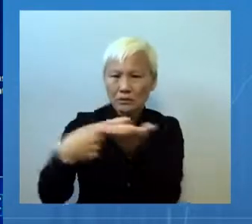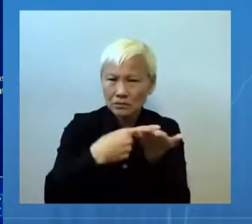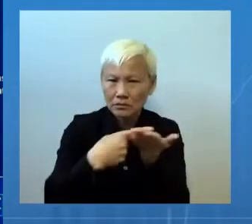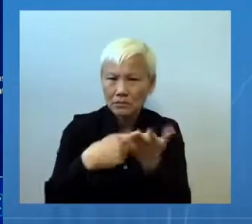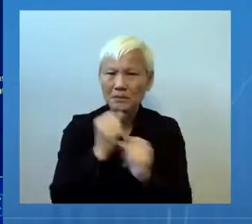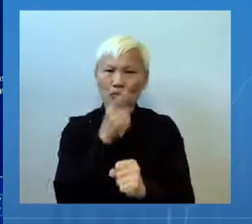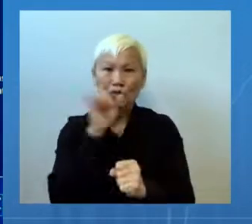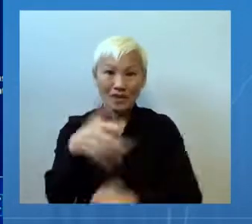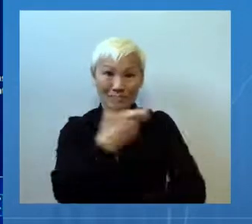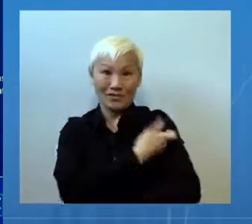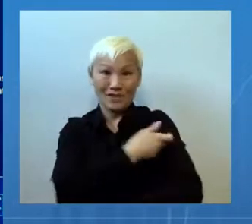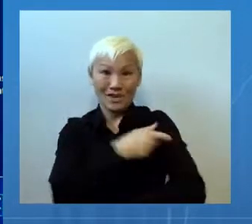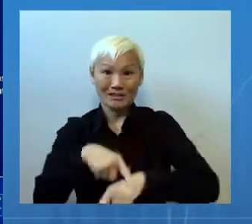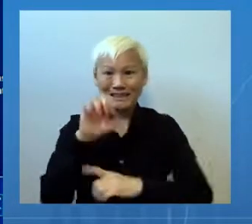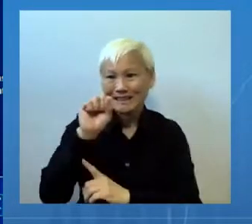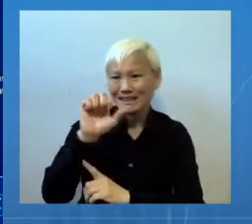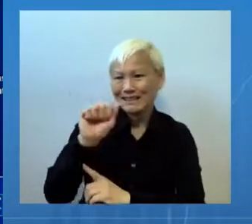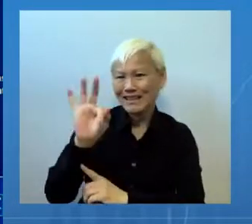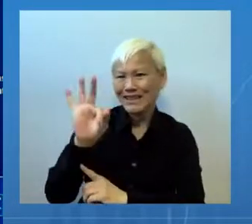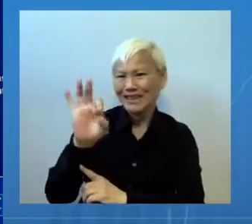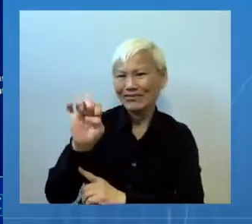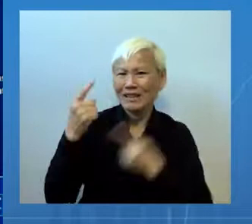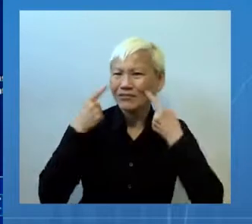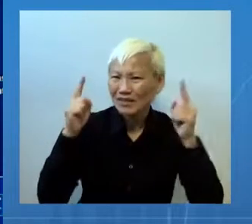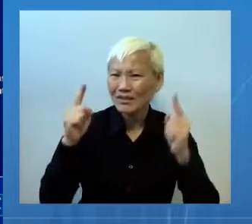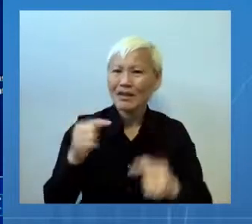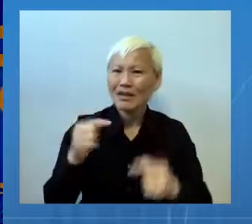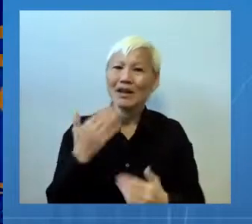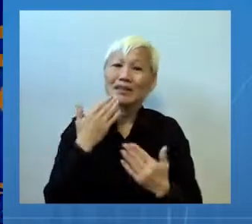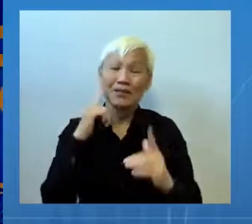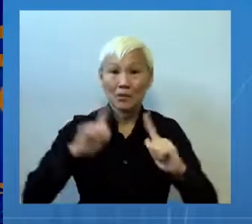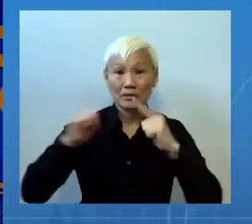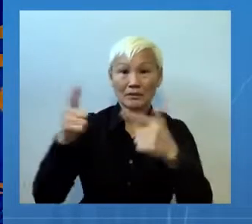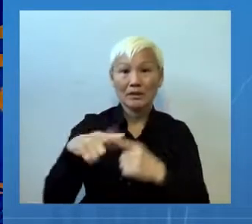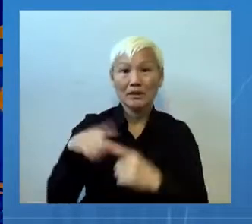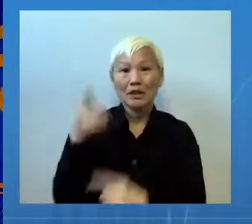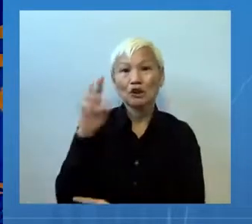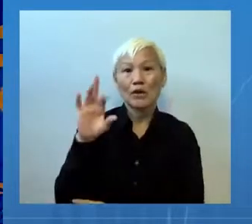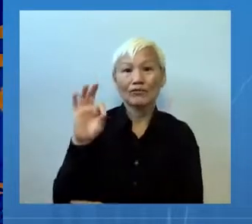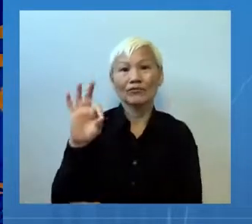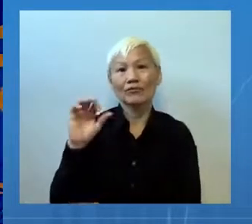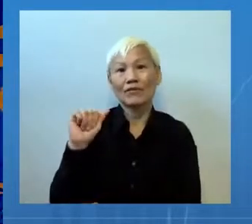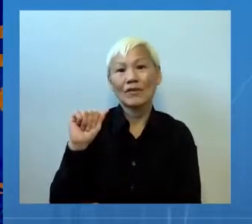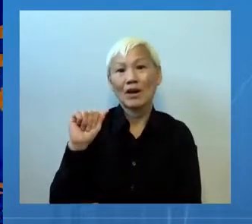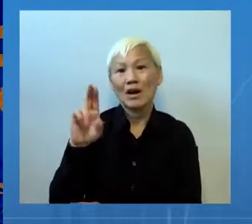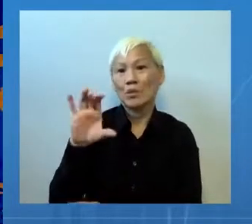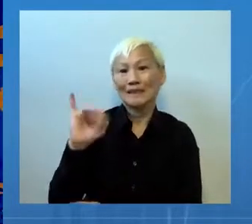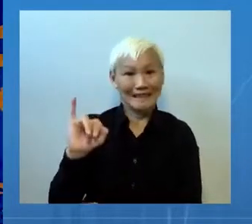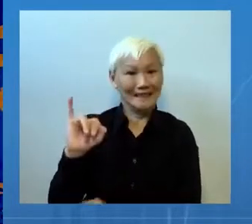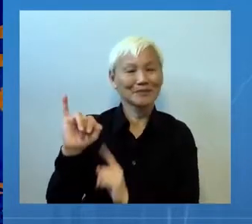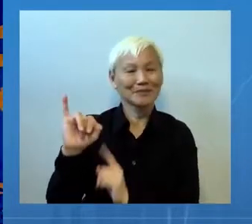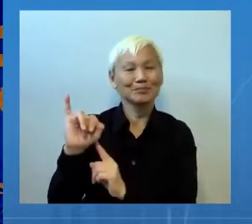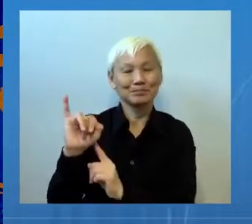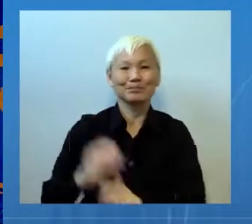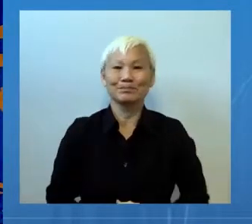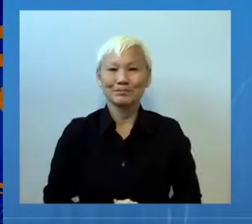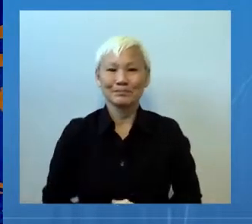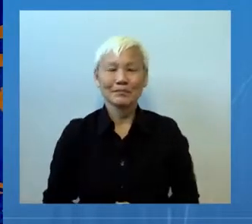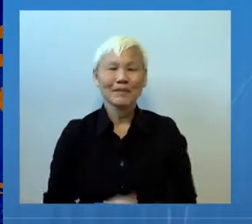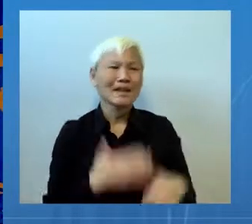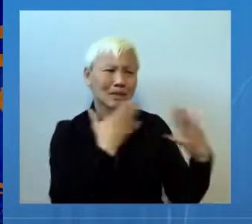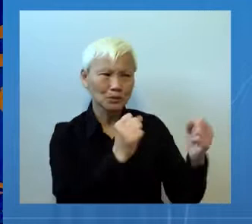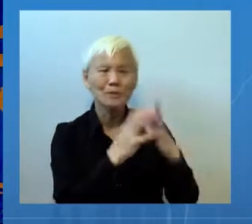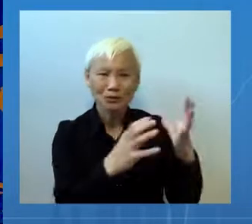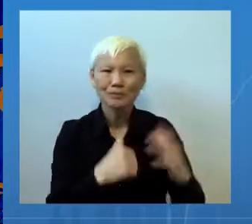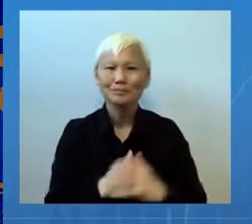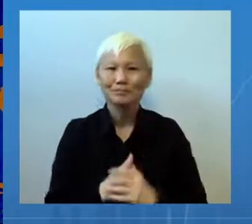effective. Thank you. I'll now turn things over to you, Dr. Fauci. Thank you very much, Dr. Walensky. If I have the